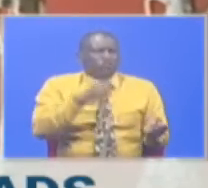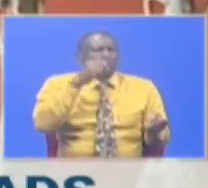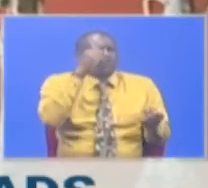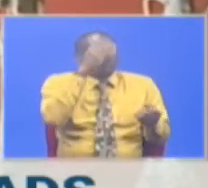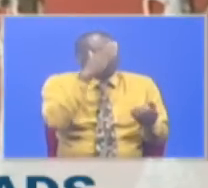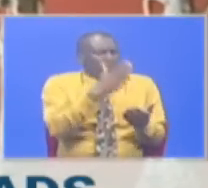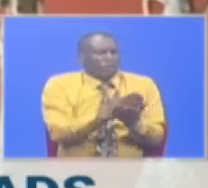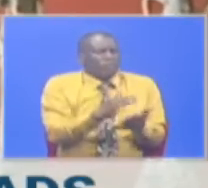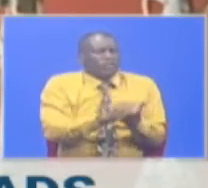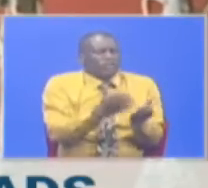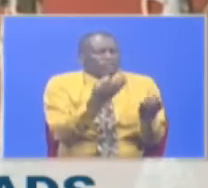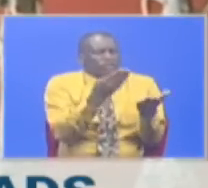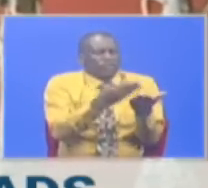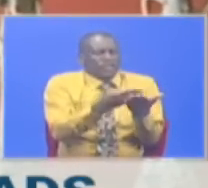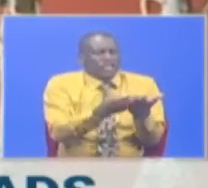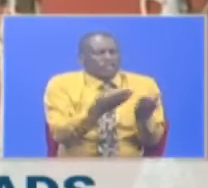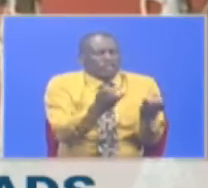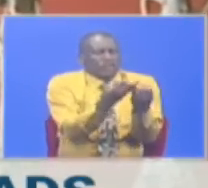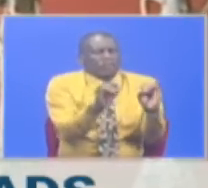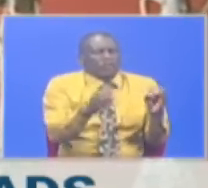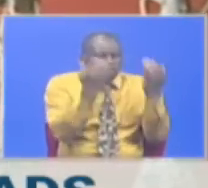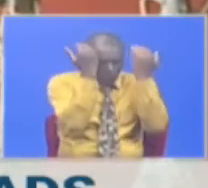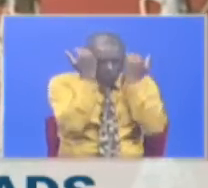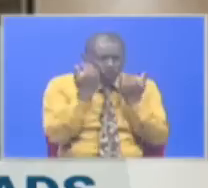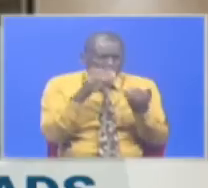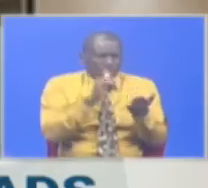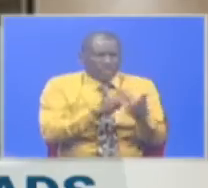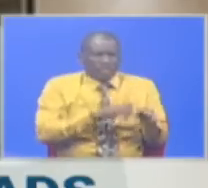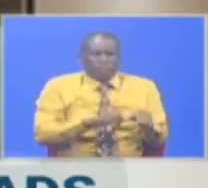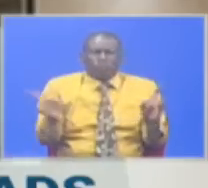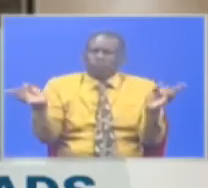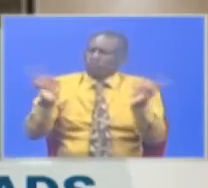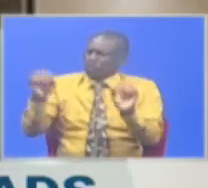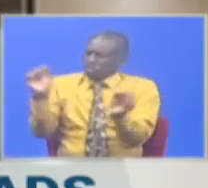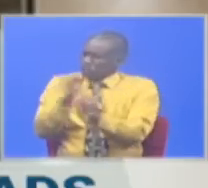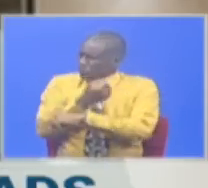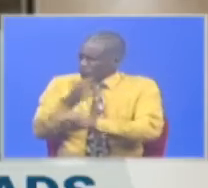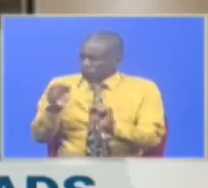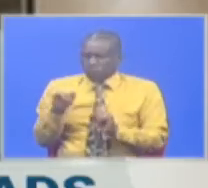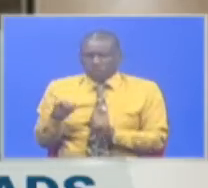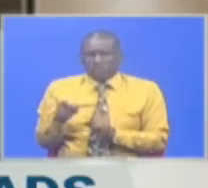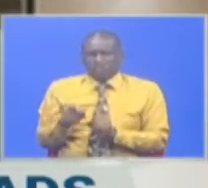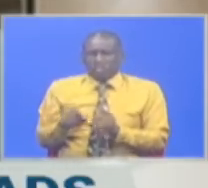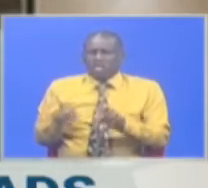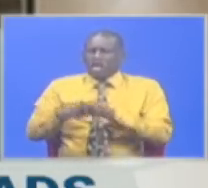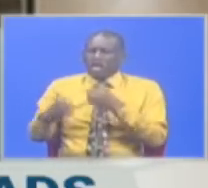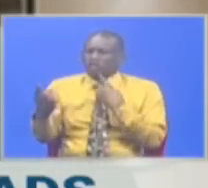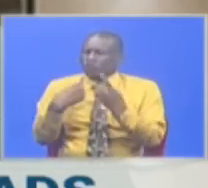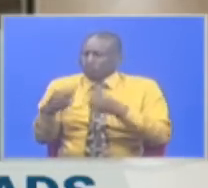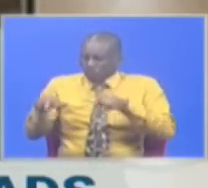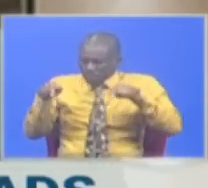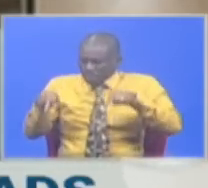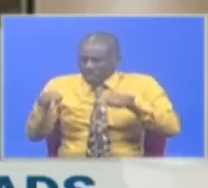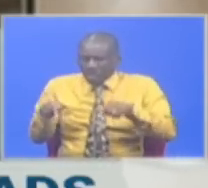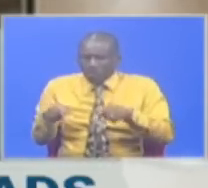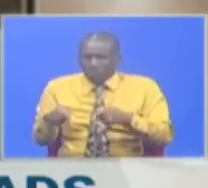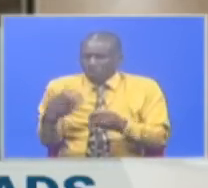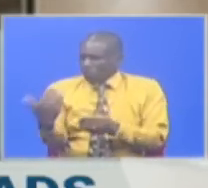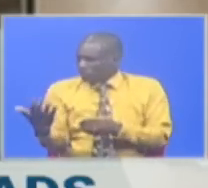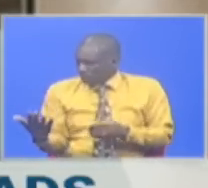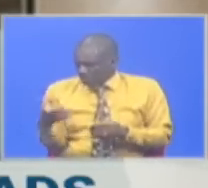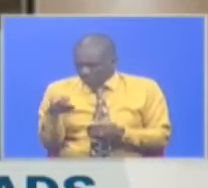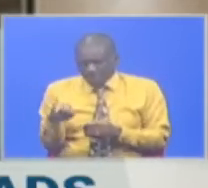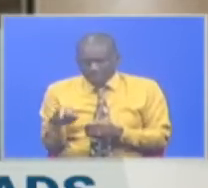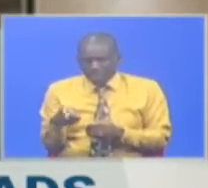financial independence of the judiciary at that point? No, you cannot, because even as we are speaking now, on the paper,